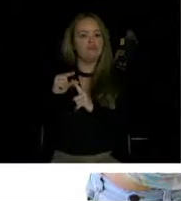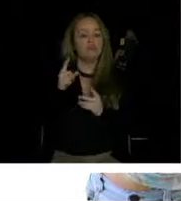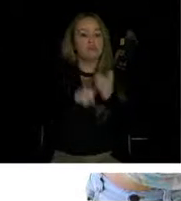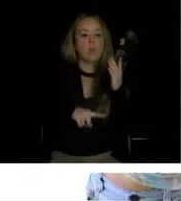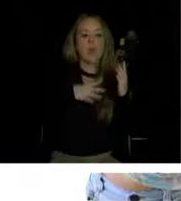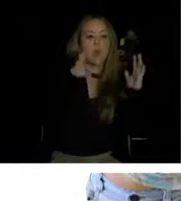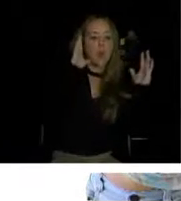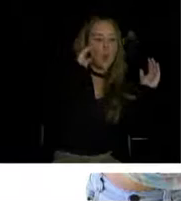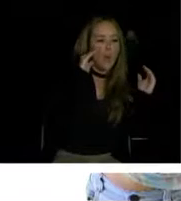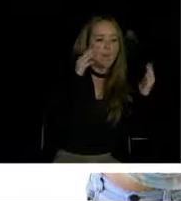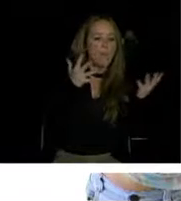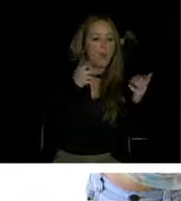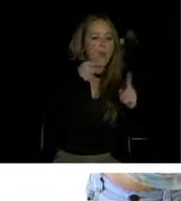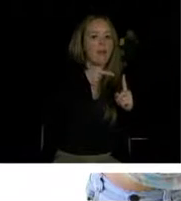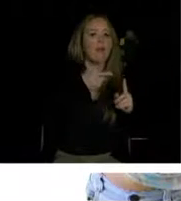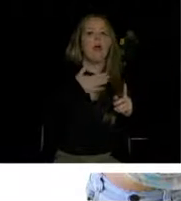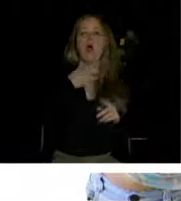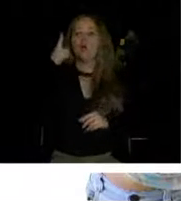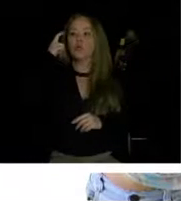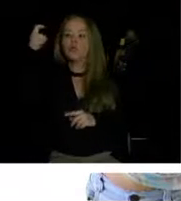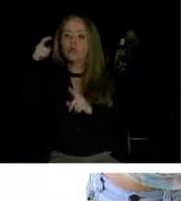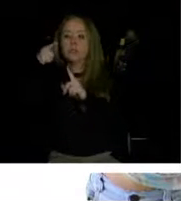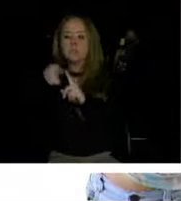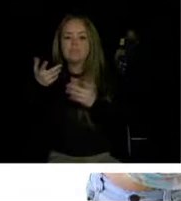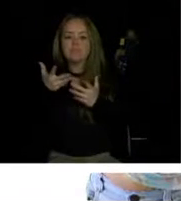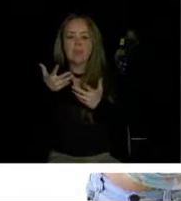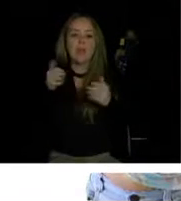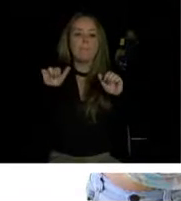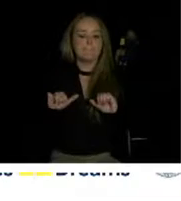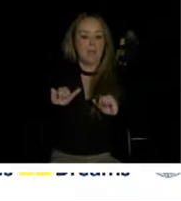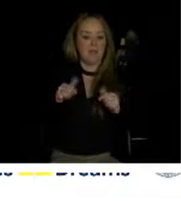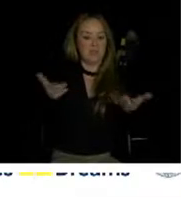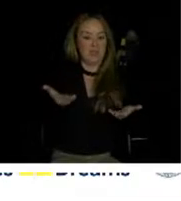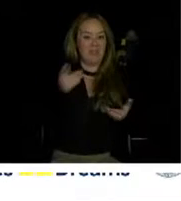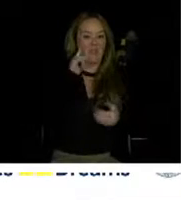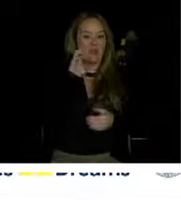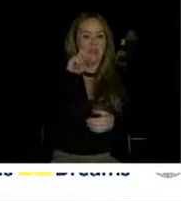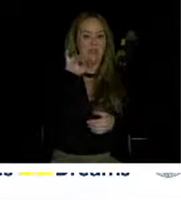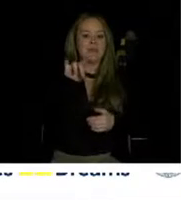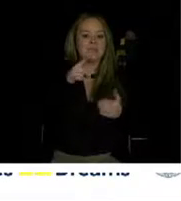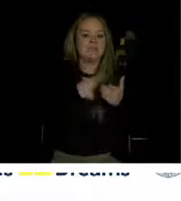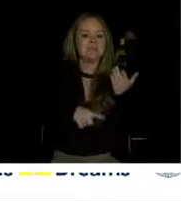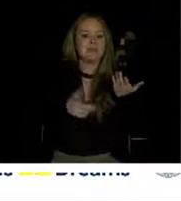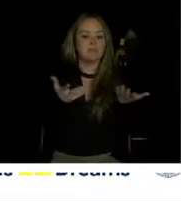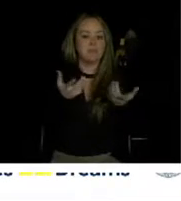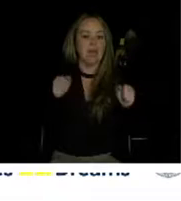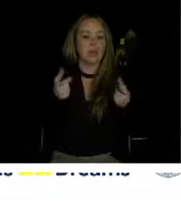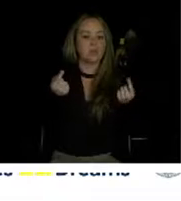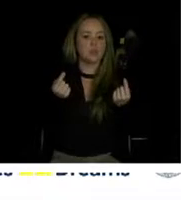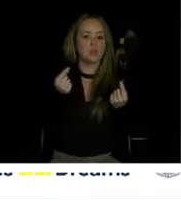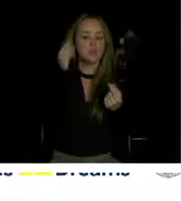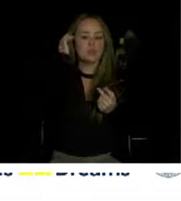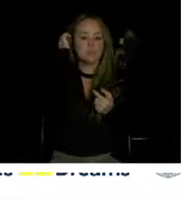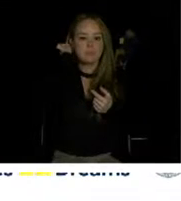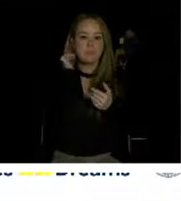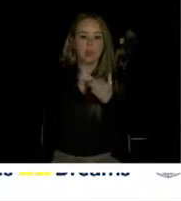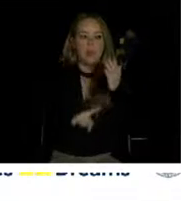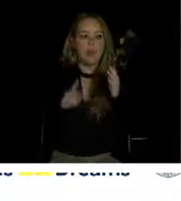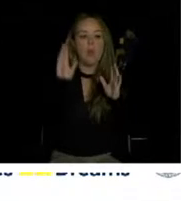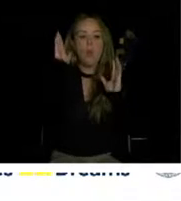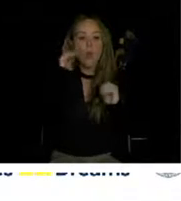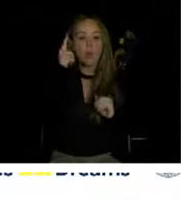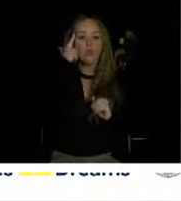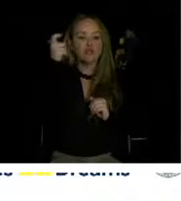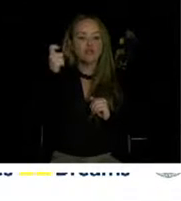our hopes and what are our dreams? What's possible for EPISD? So what is this hopes and dreams